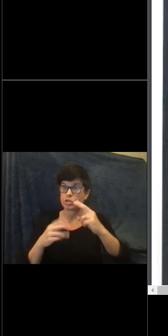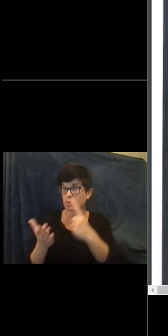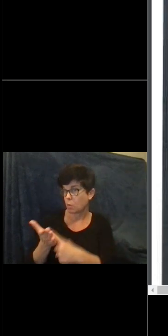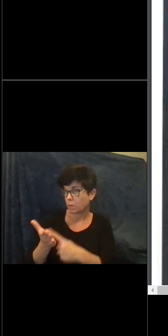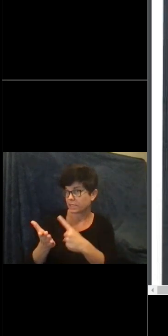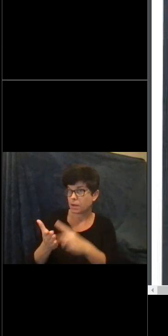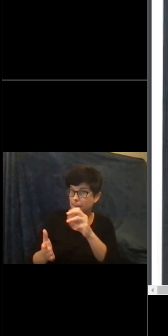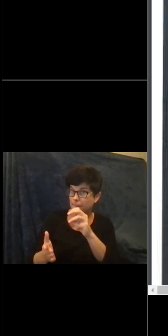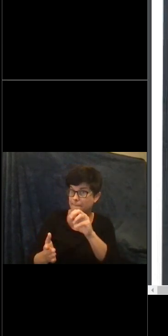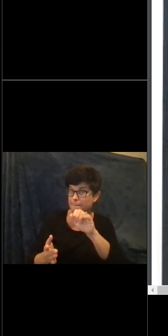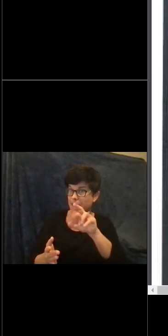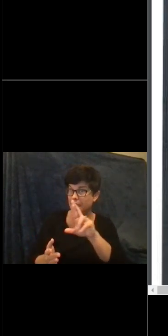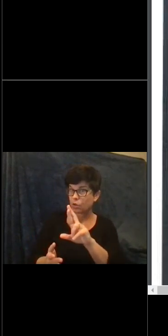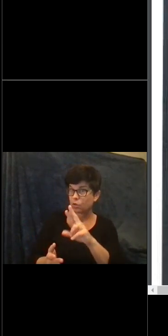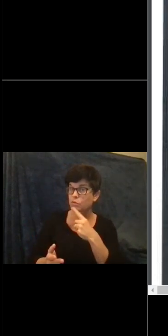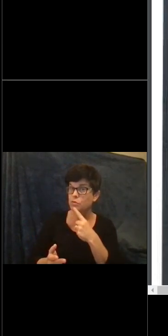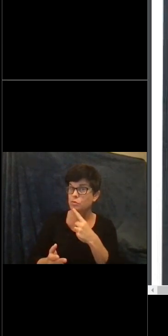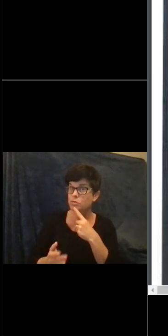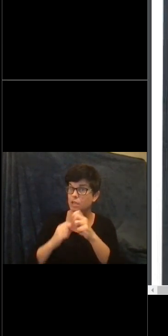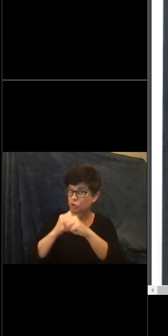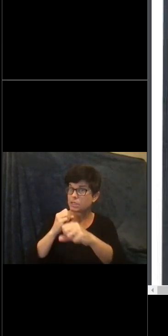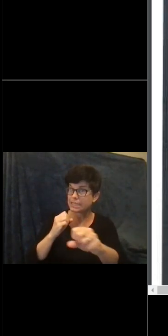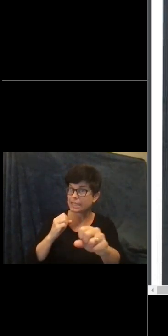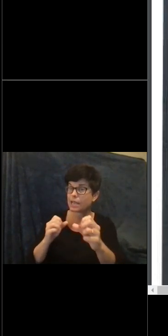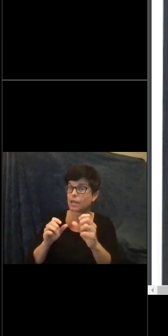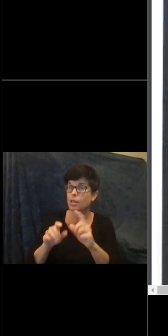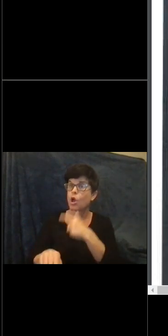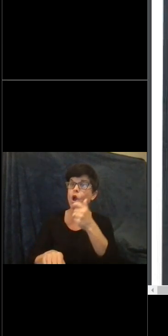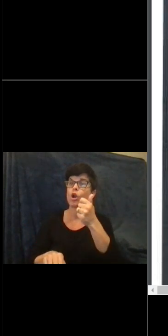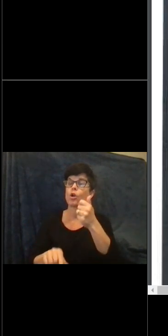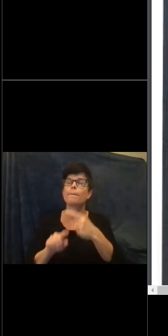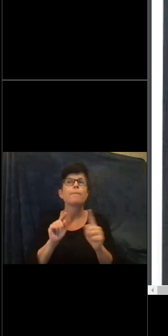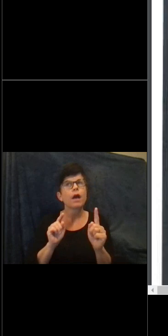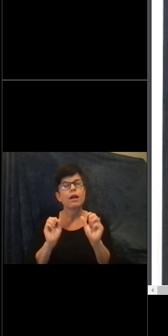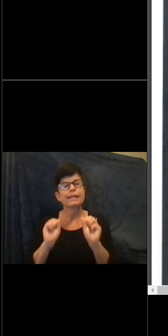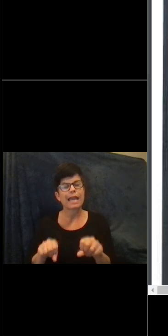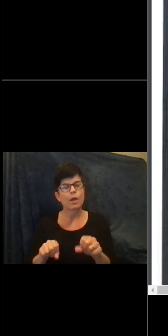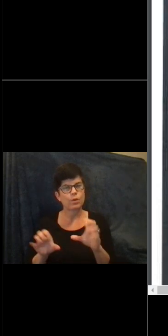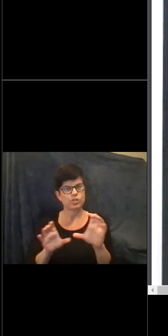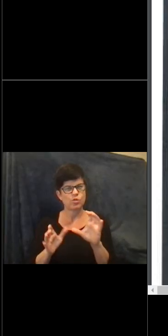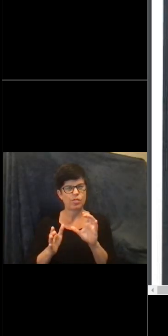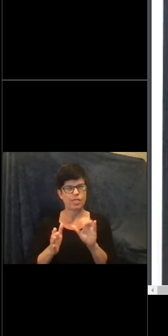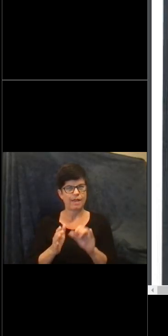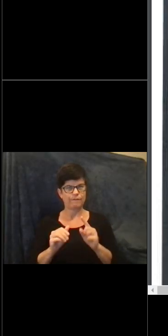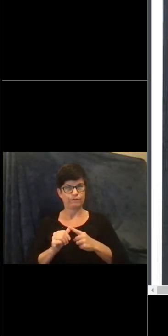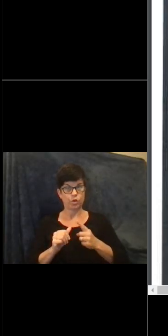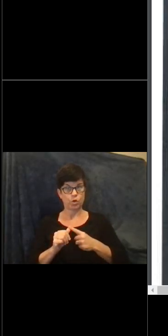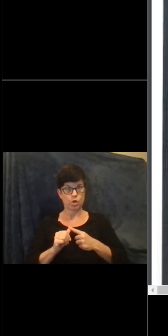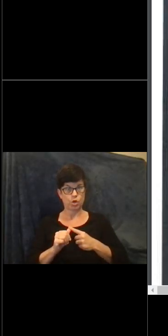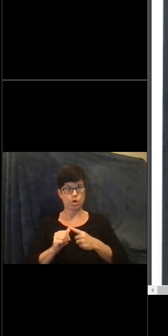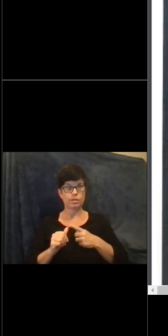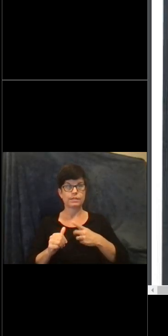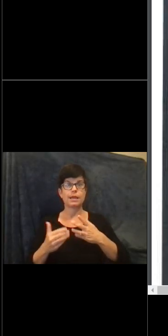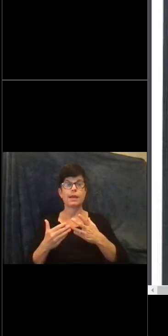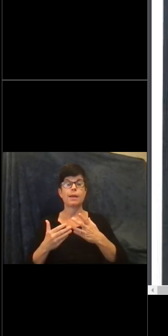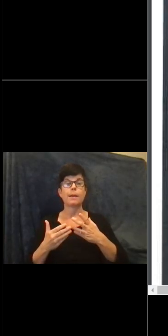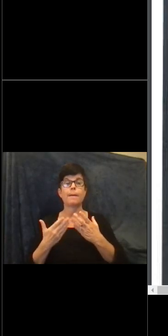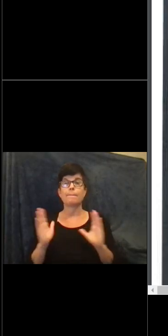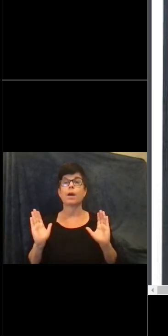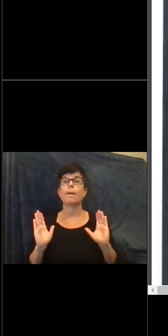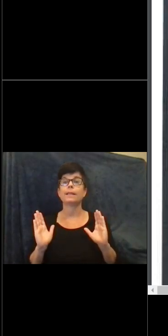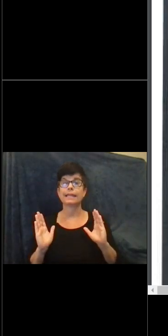you just mentioned of potentially extending it. But, you know, can we get some sort of a public benefit, even if it's, you know,